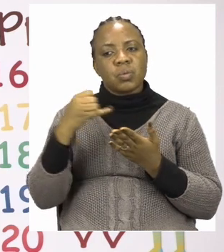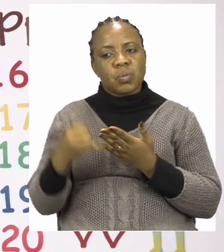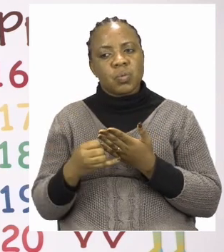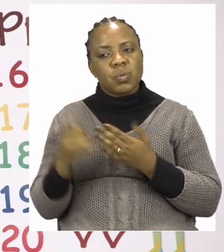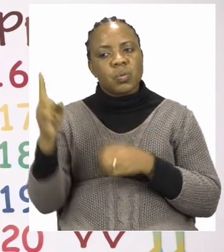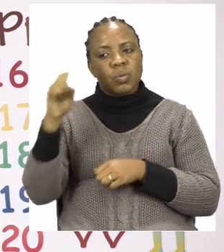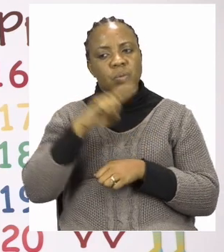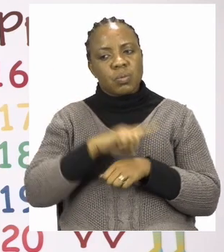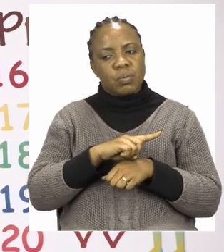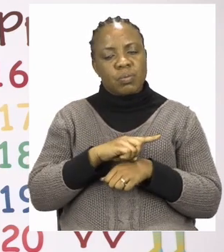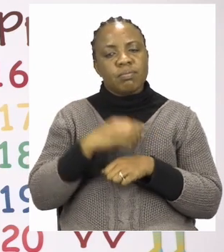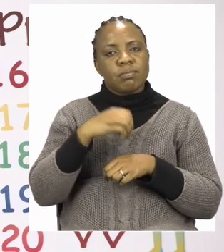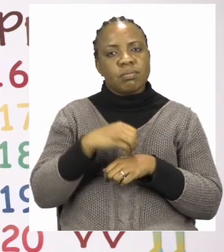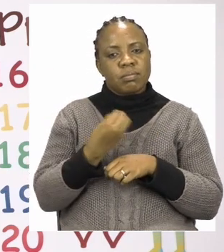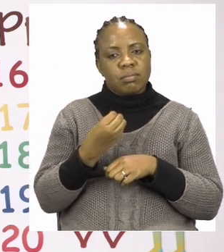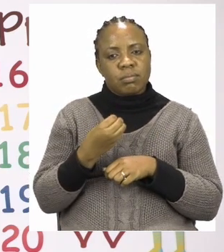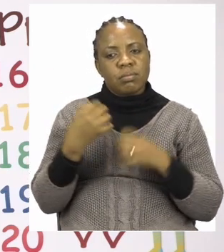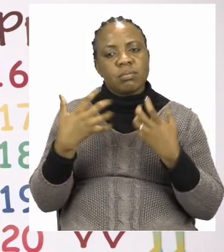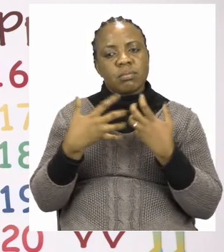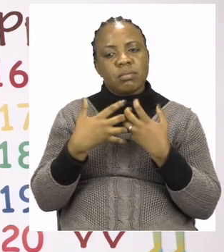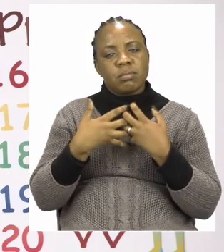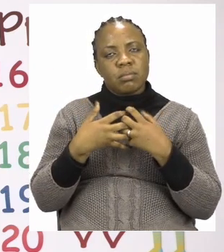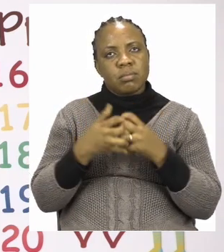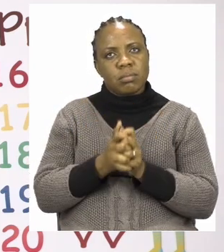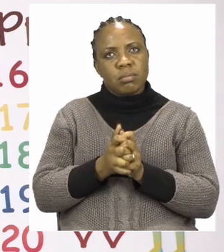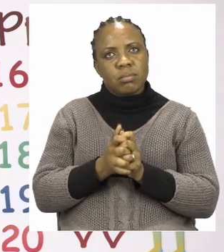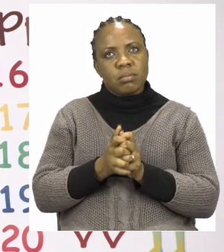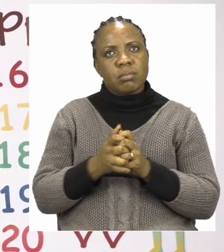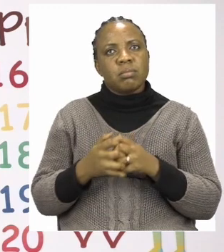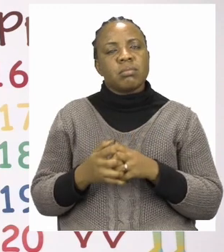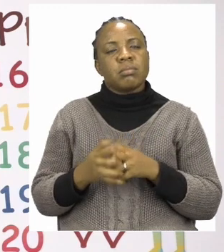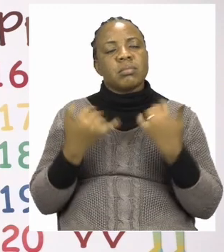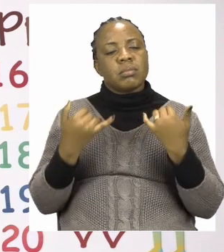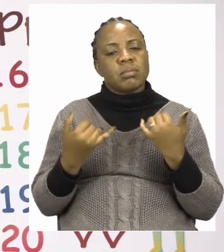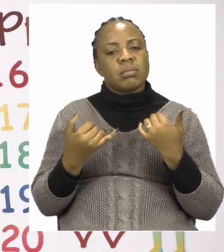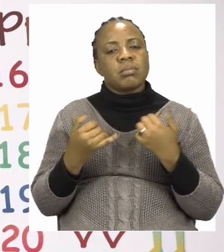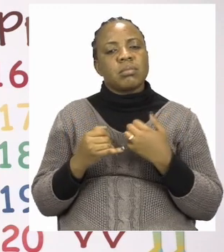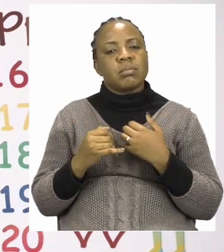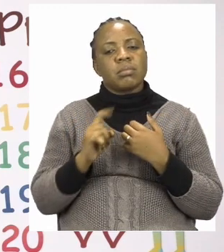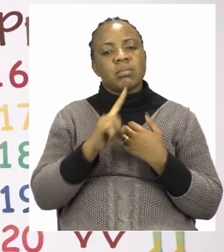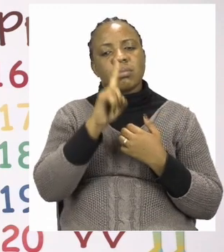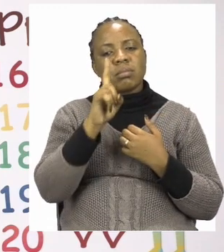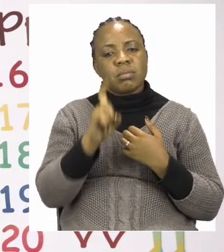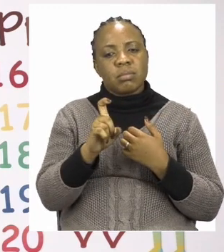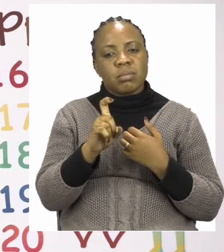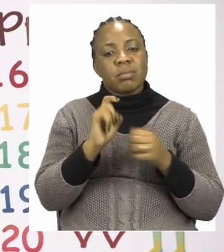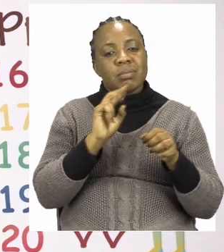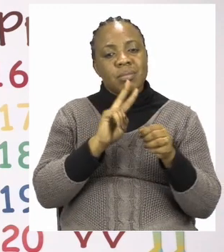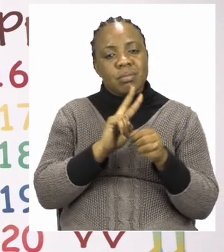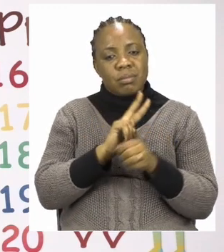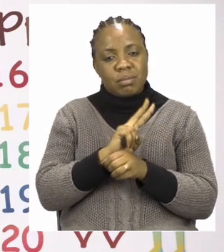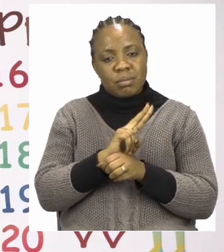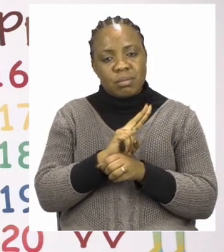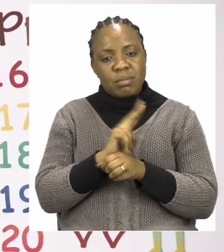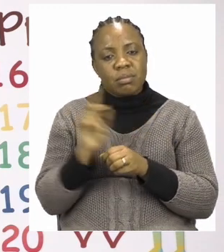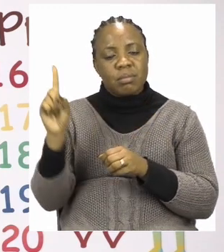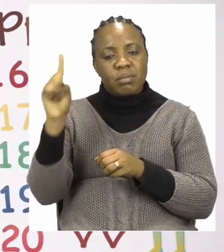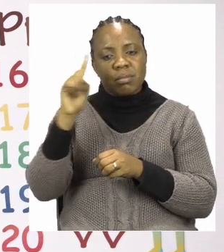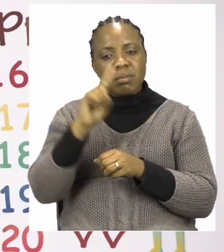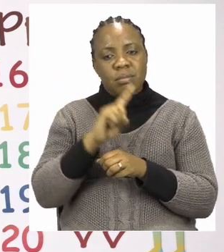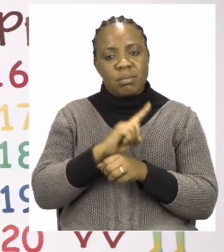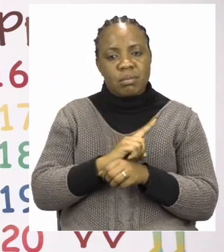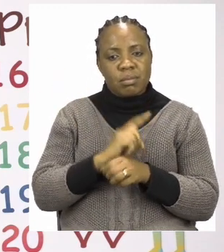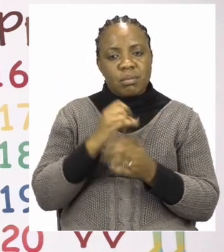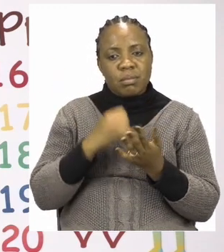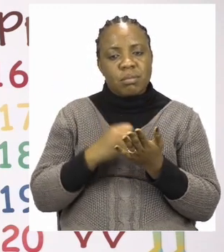Saturday and Sunday. And it is asking for the second day of the weekend. In this case, our